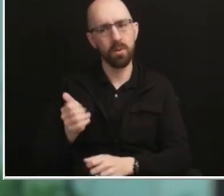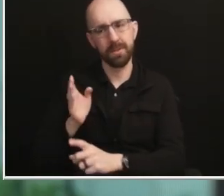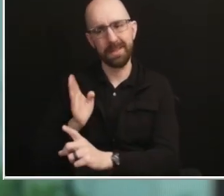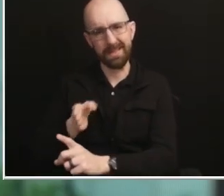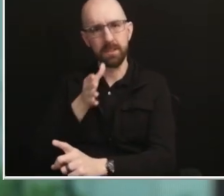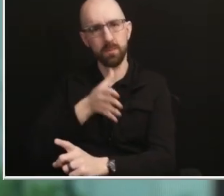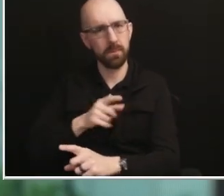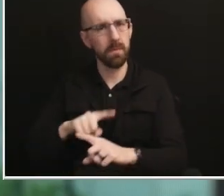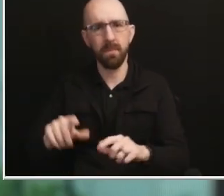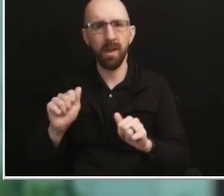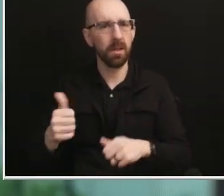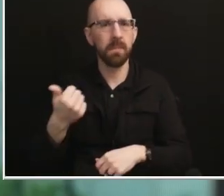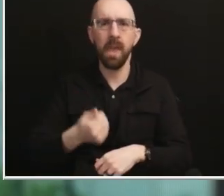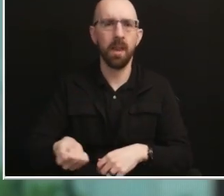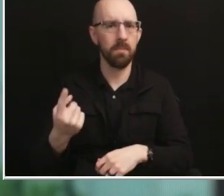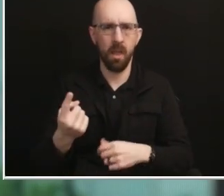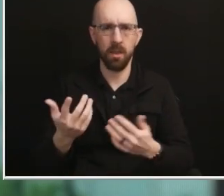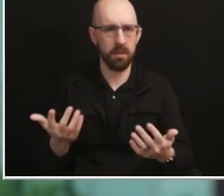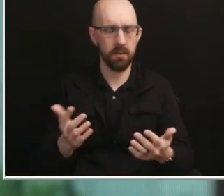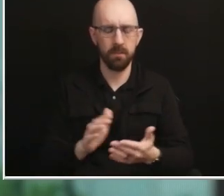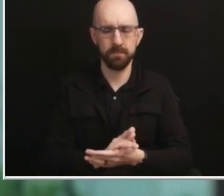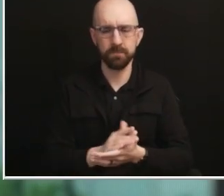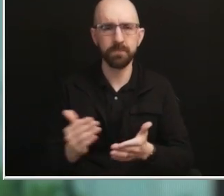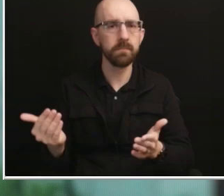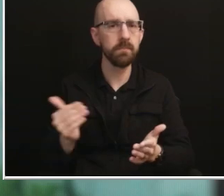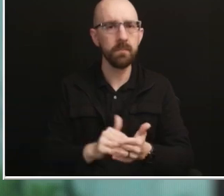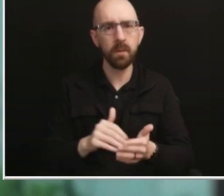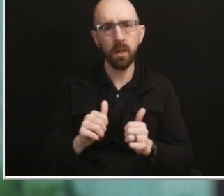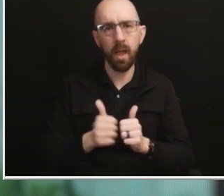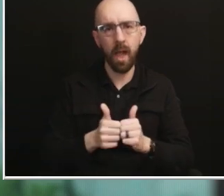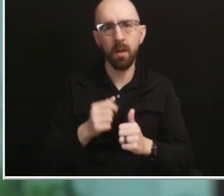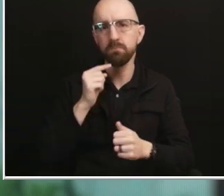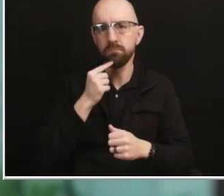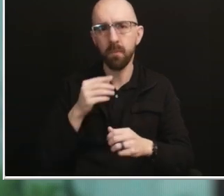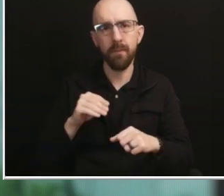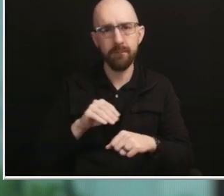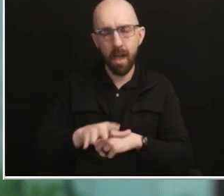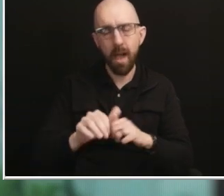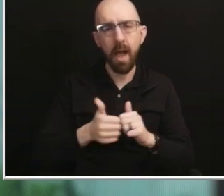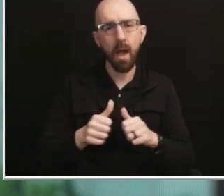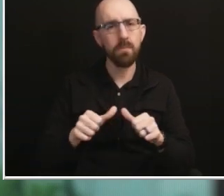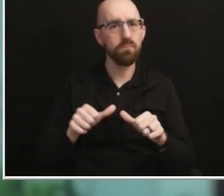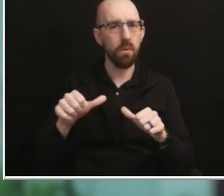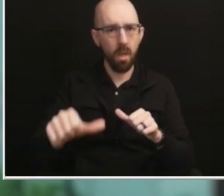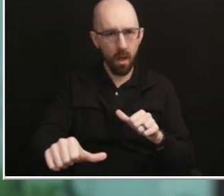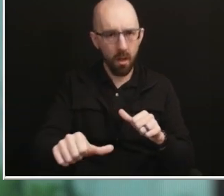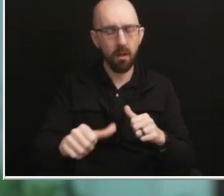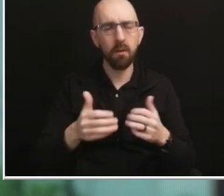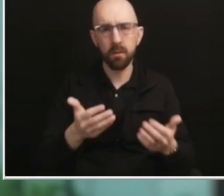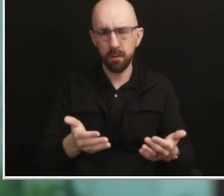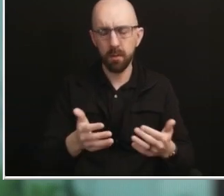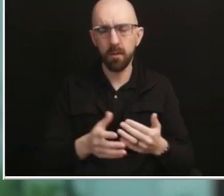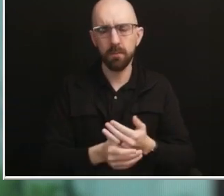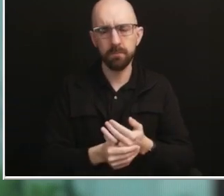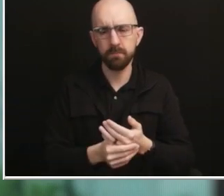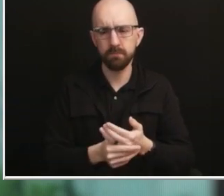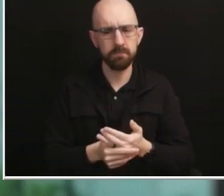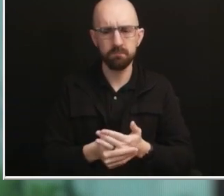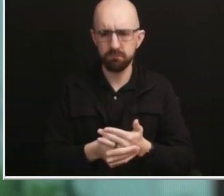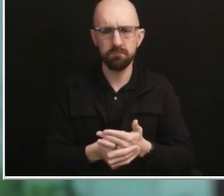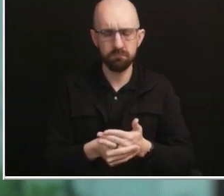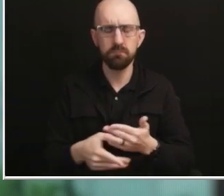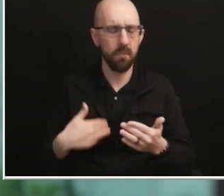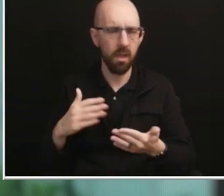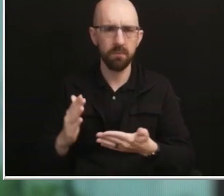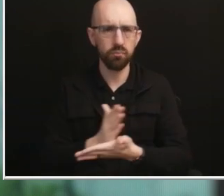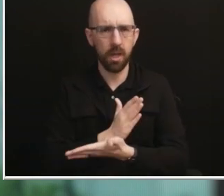anybody. Again, how severe the effect is and how prolonged it is, no question there's a range there, but